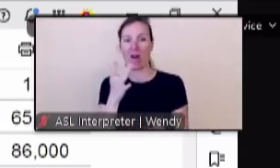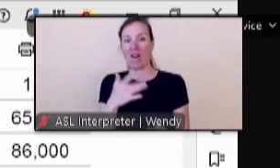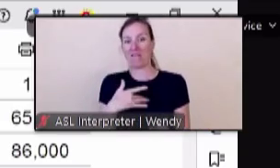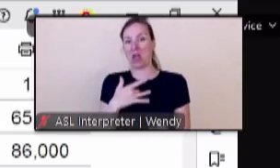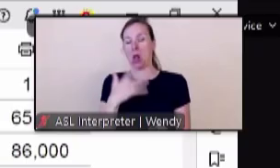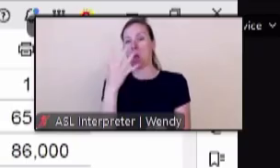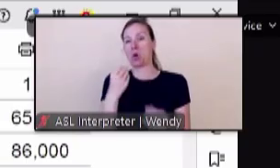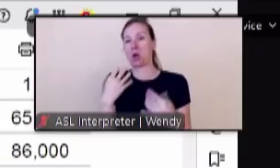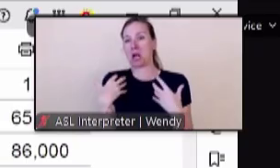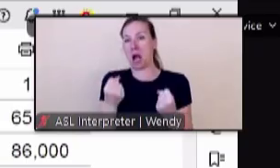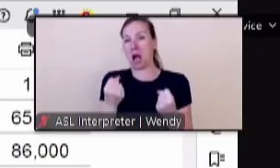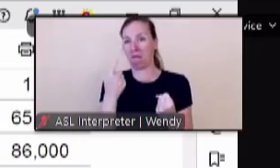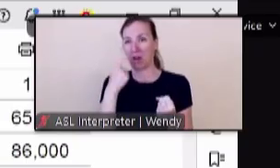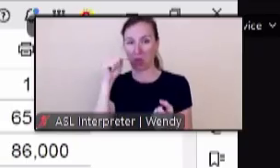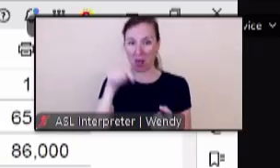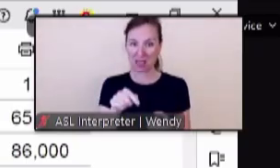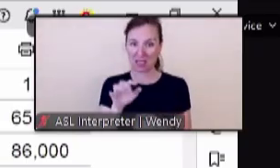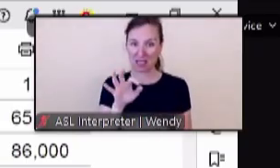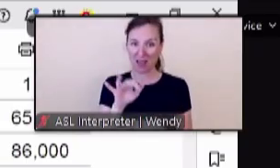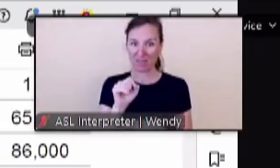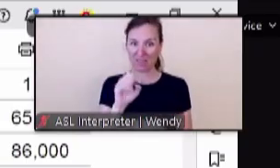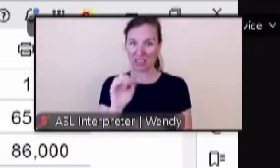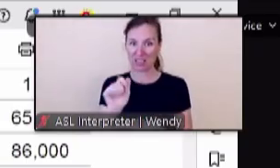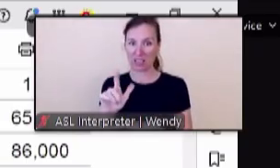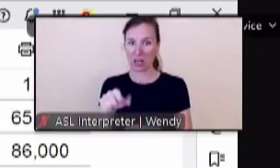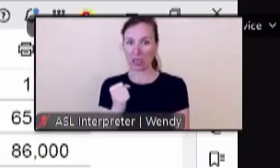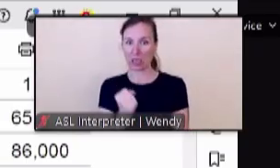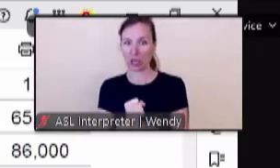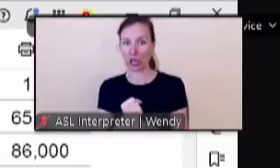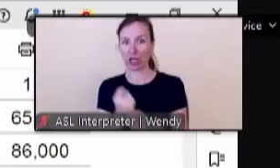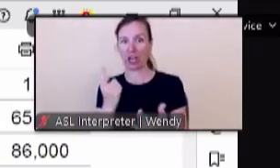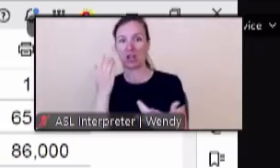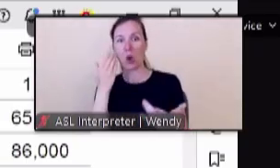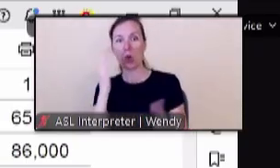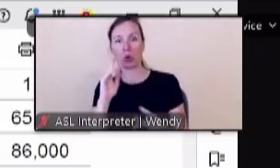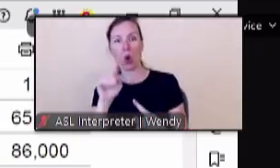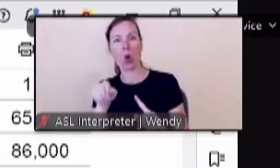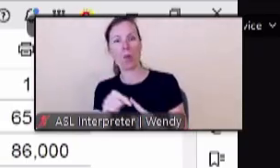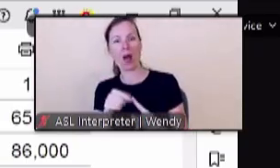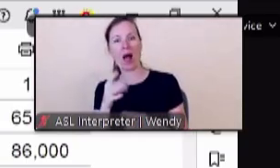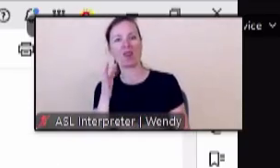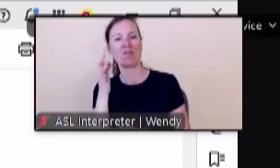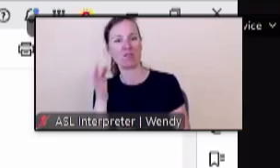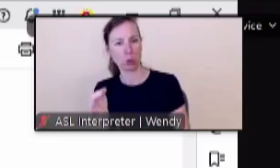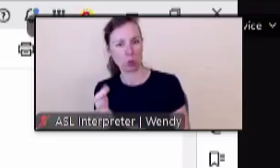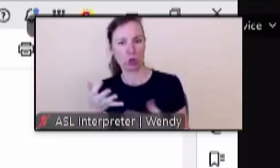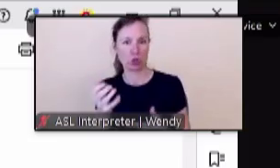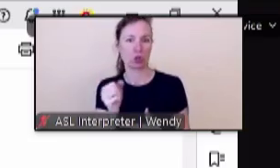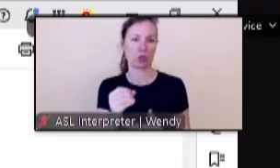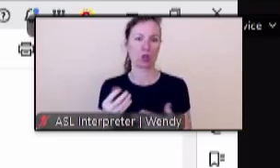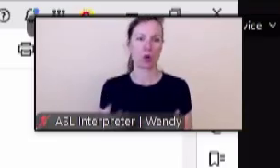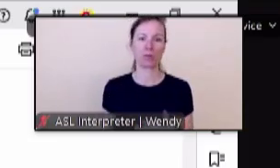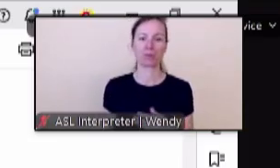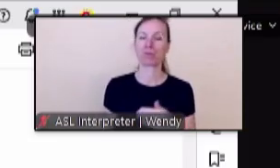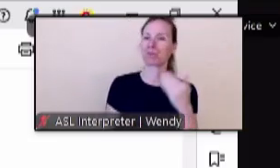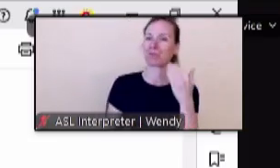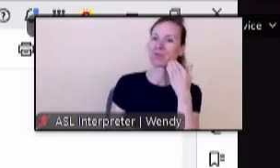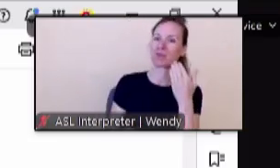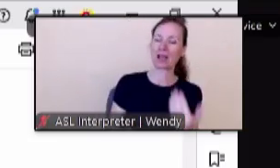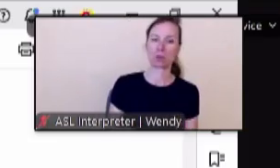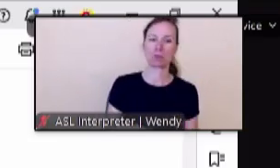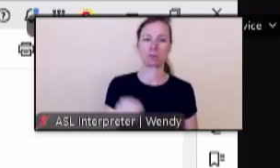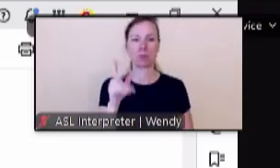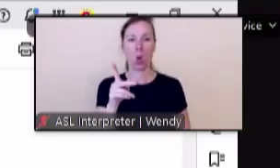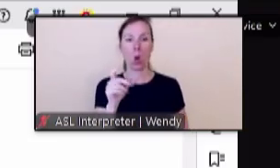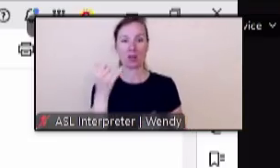Anything else for me? So we'll go to fines and forfeitures. So, Mayor and Council, I do know that there was